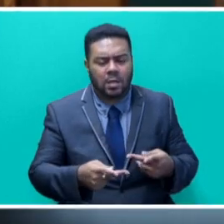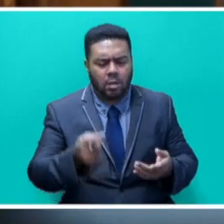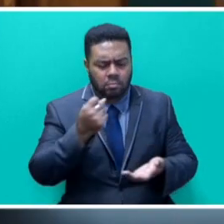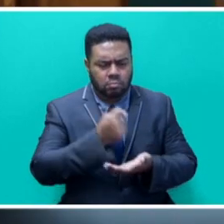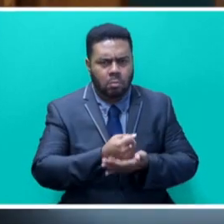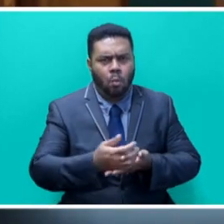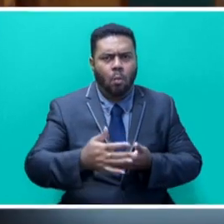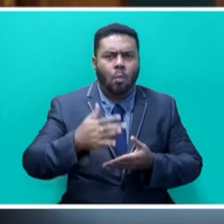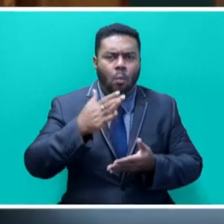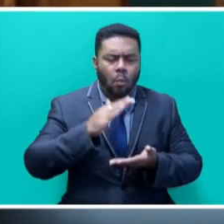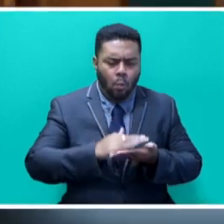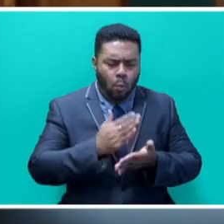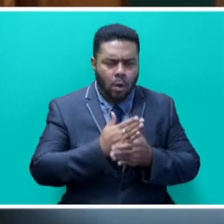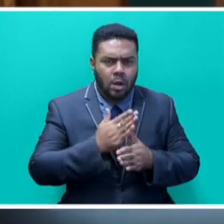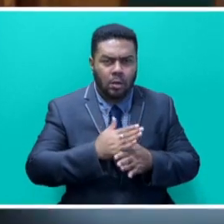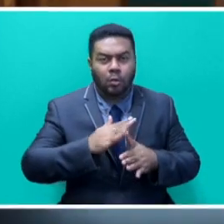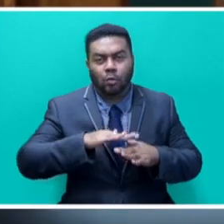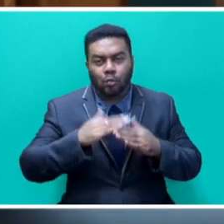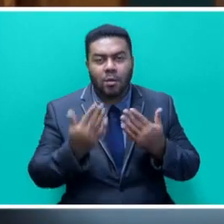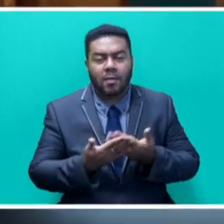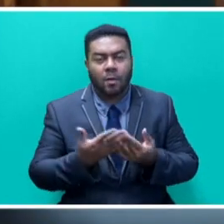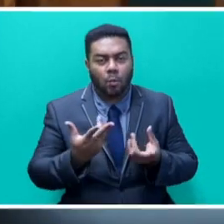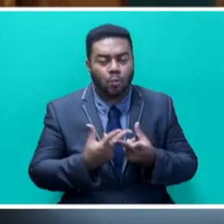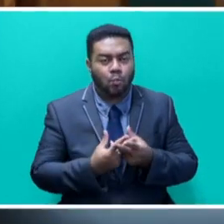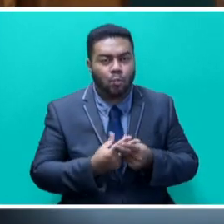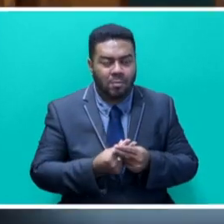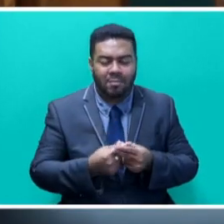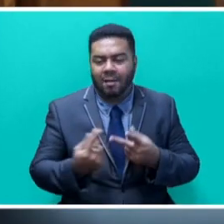engagement with all stakeholders, including with our